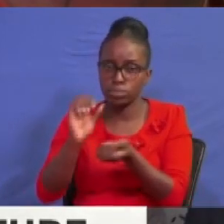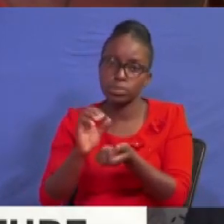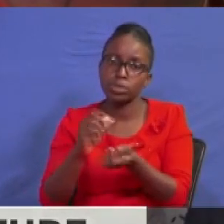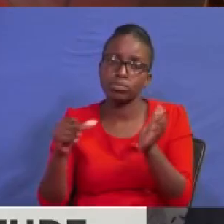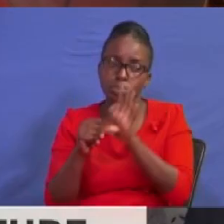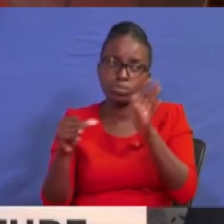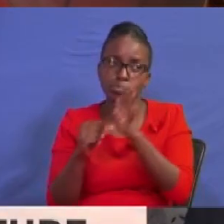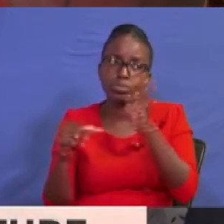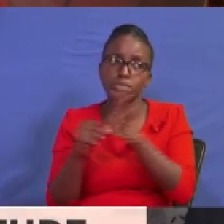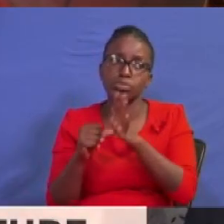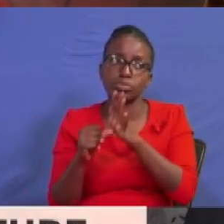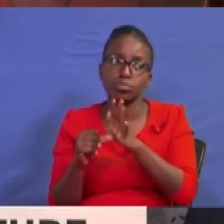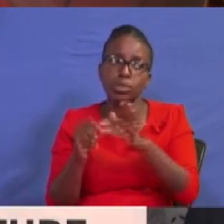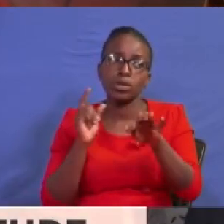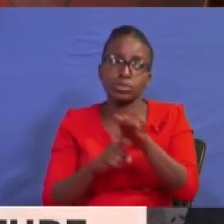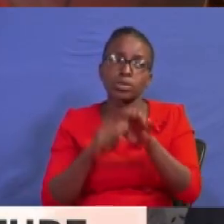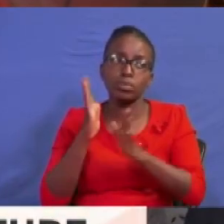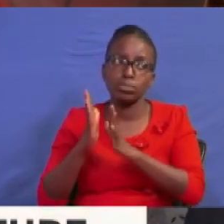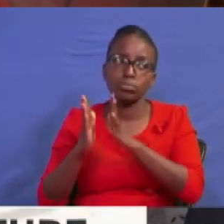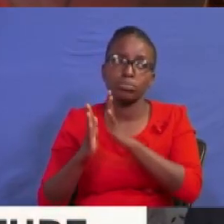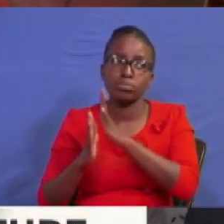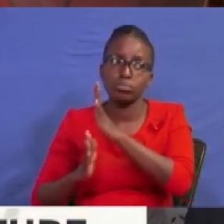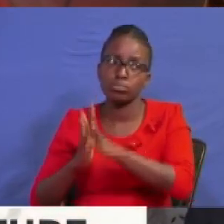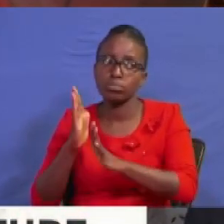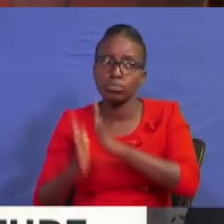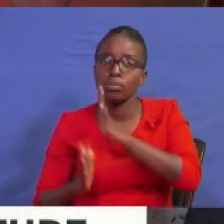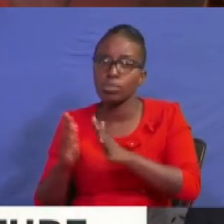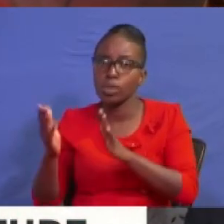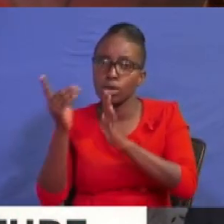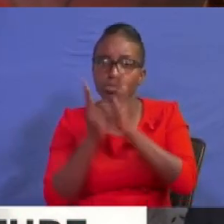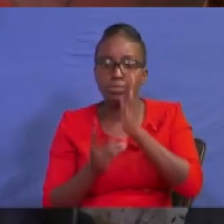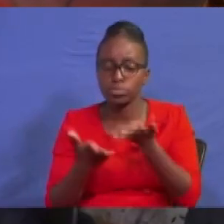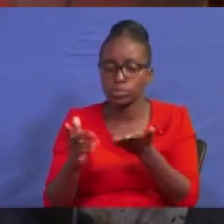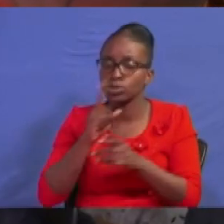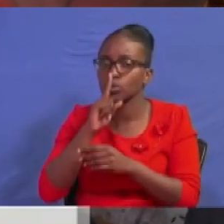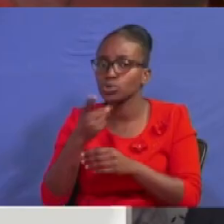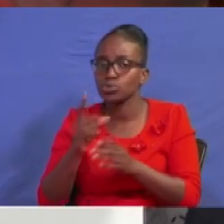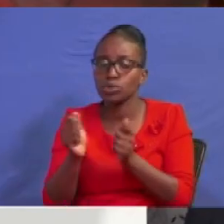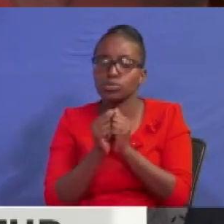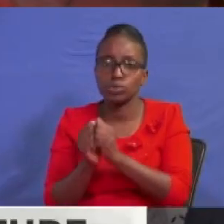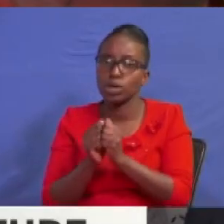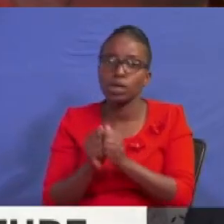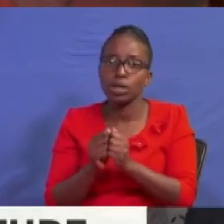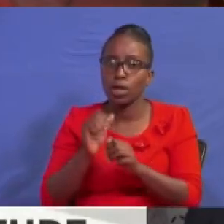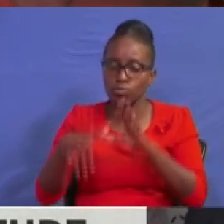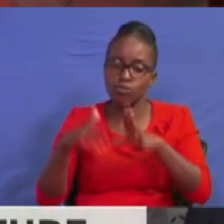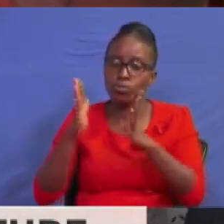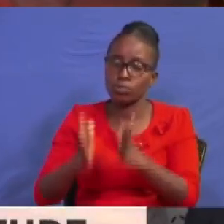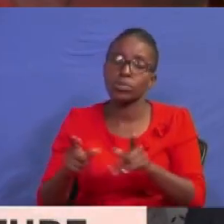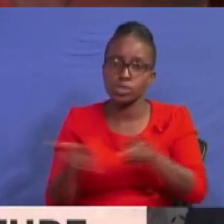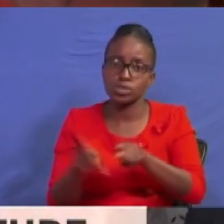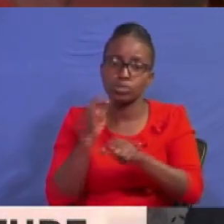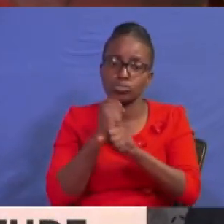the practices under this is to ensure together with our farmers that we do a